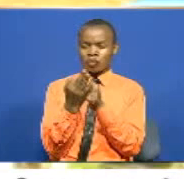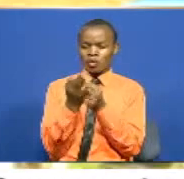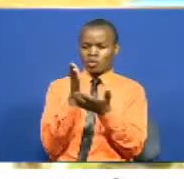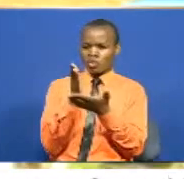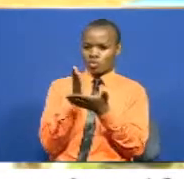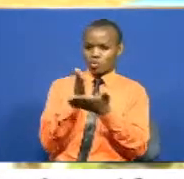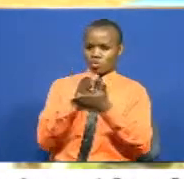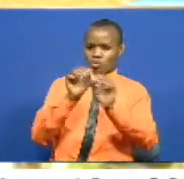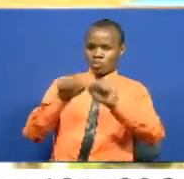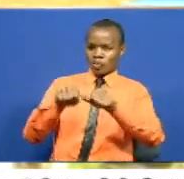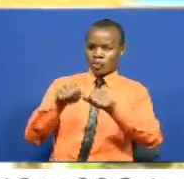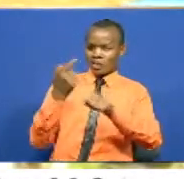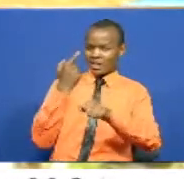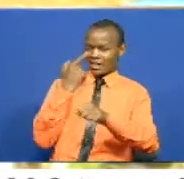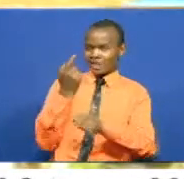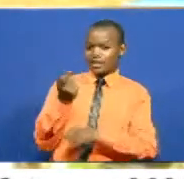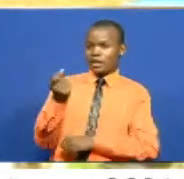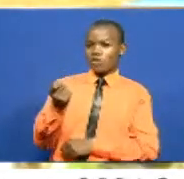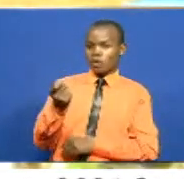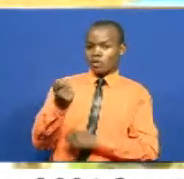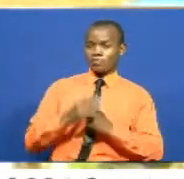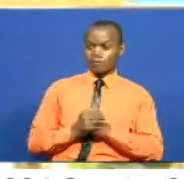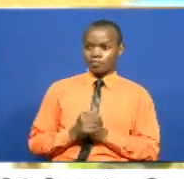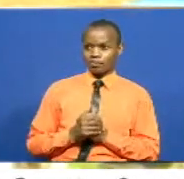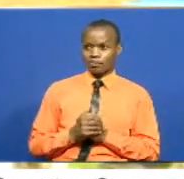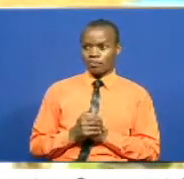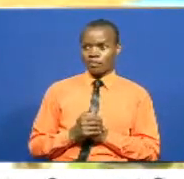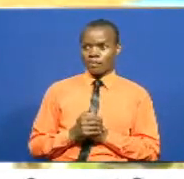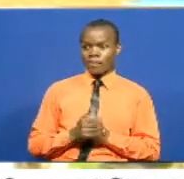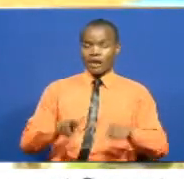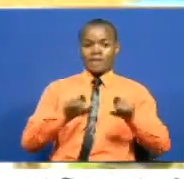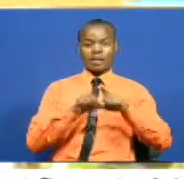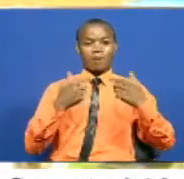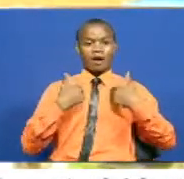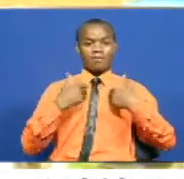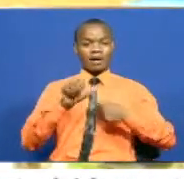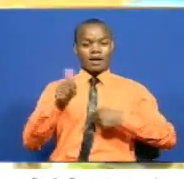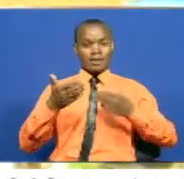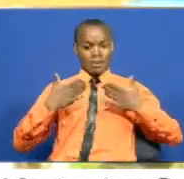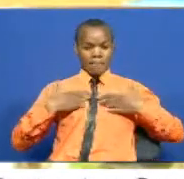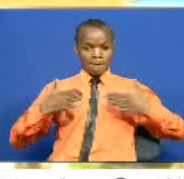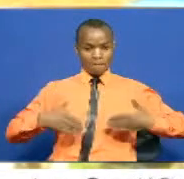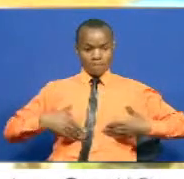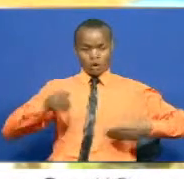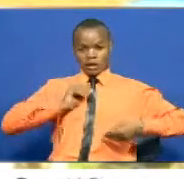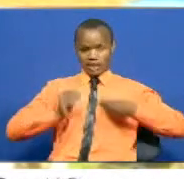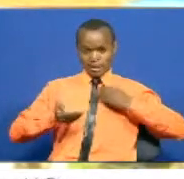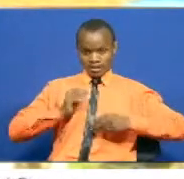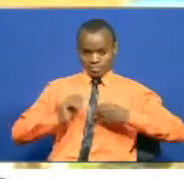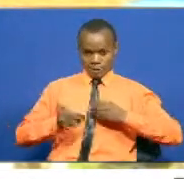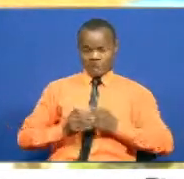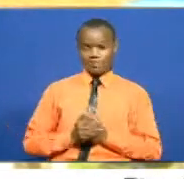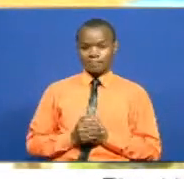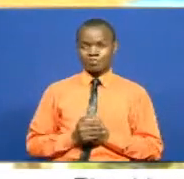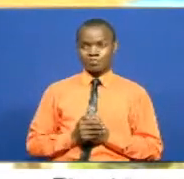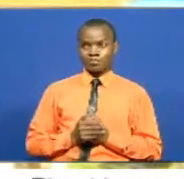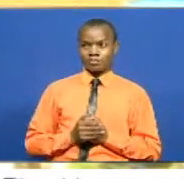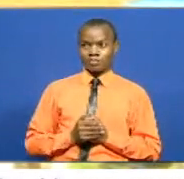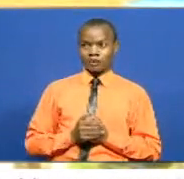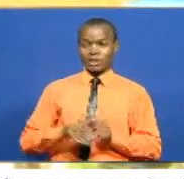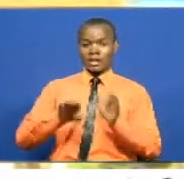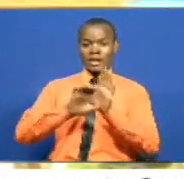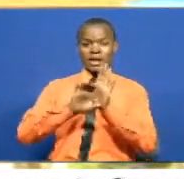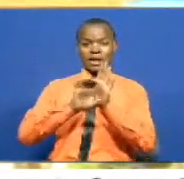a better way. We come to the physically disabled. You find that in physically disabled, for example,